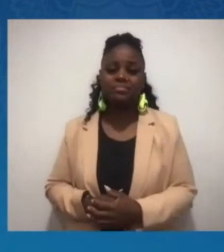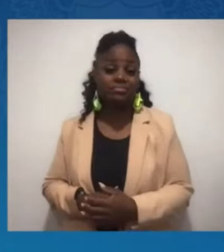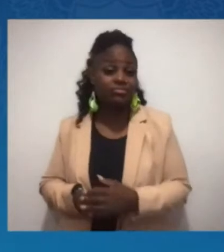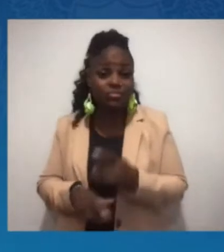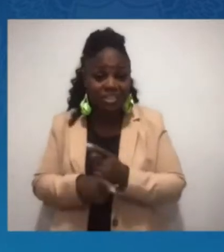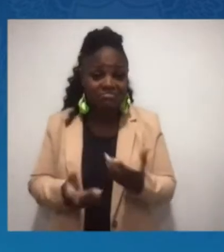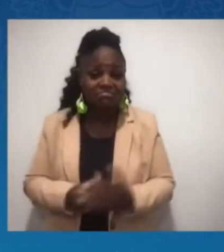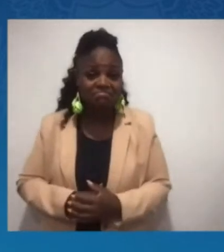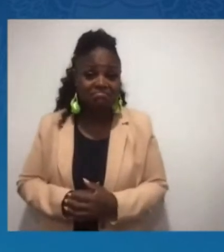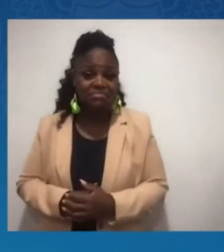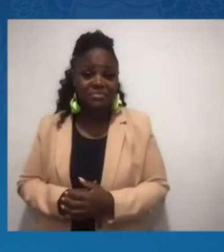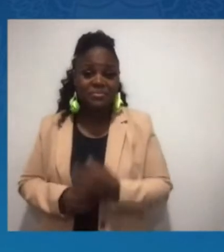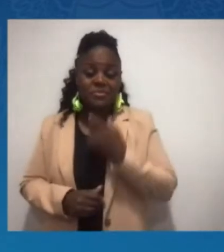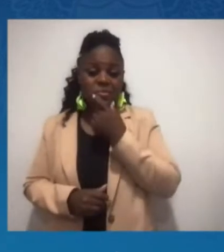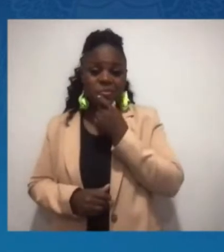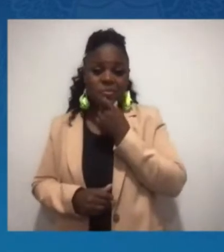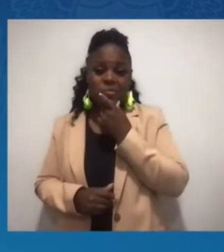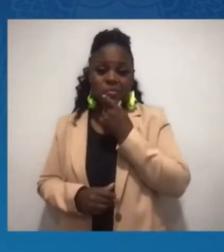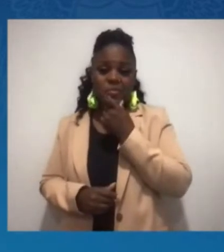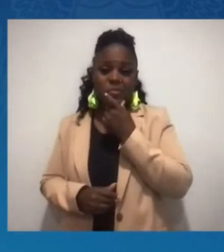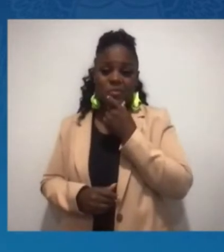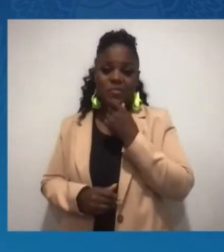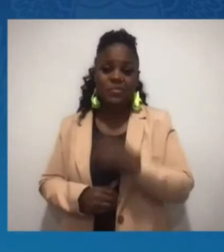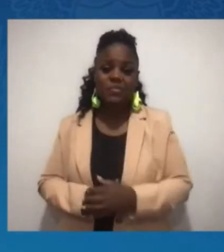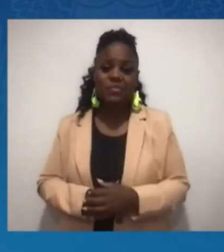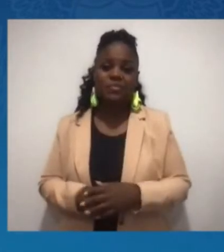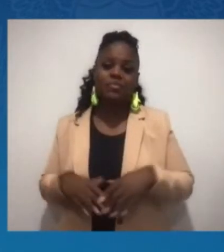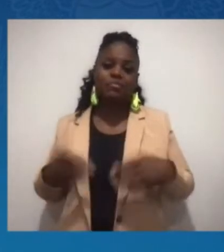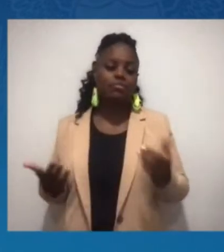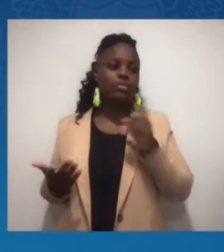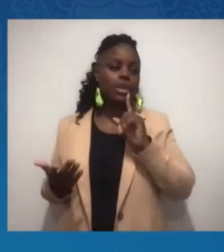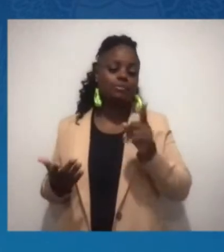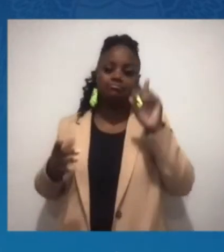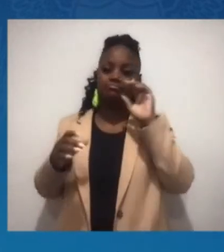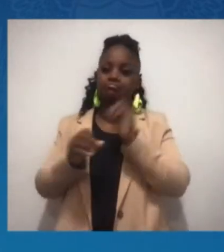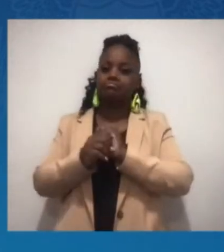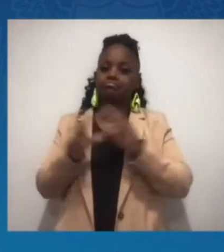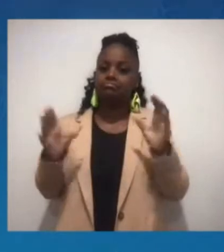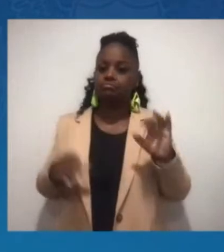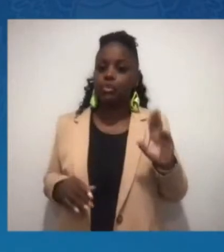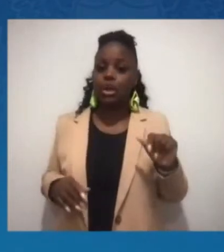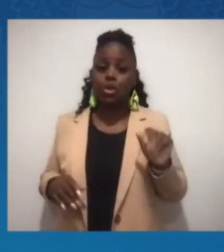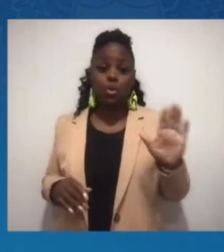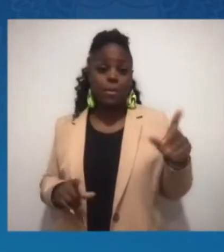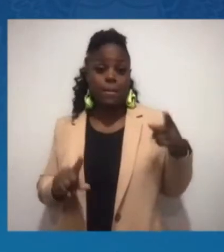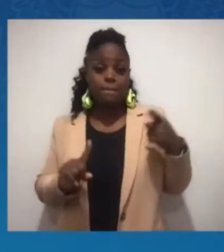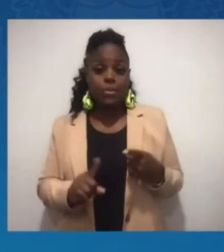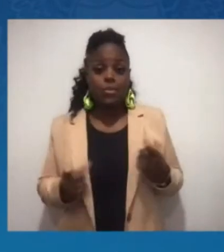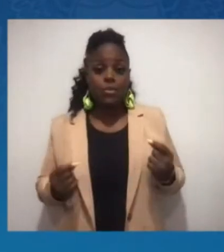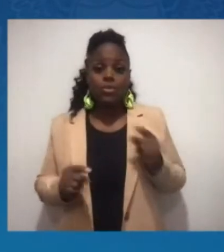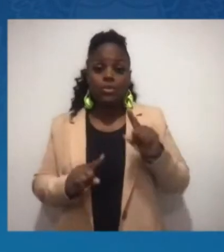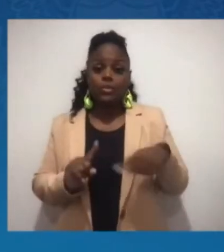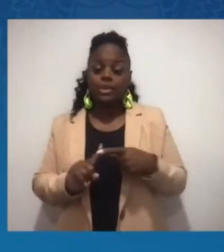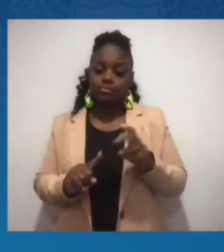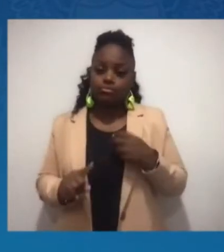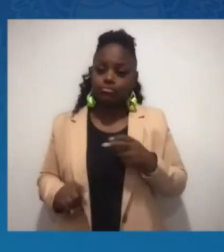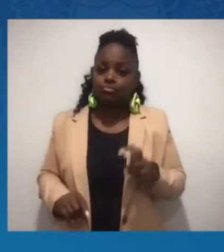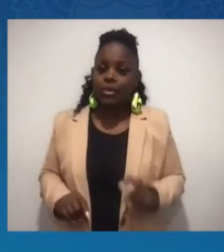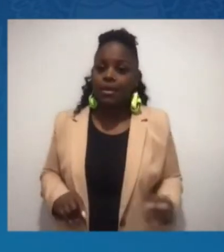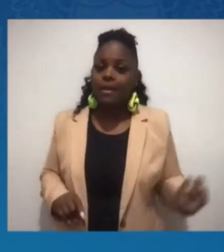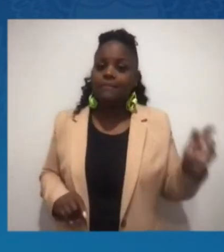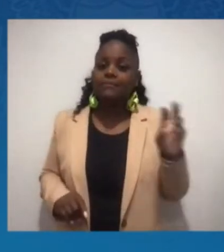So in that way, we are, and so Julieta, to your point, when I travel around the country, I mean, I am so in awe of those